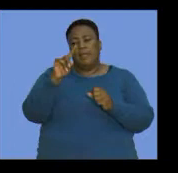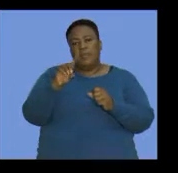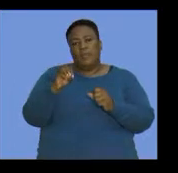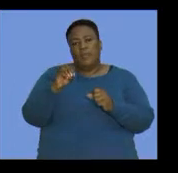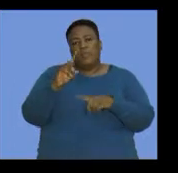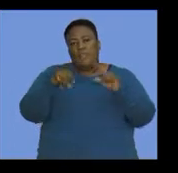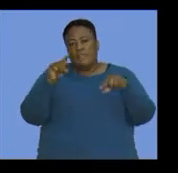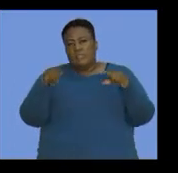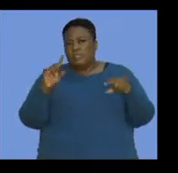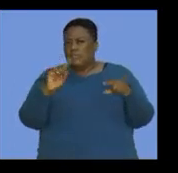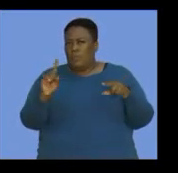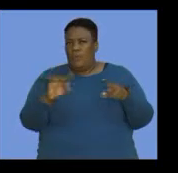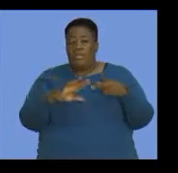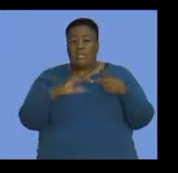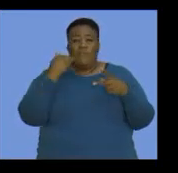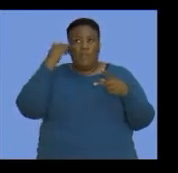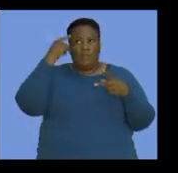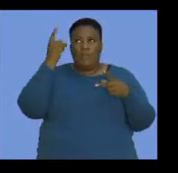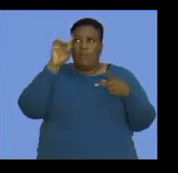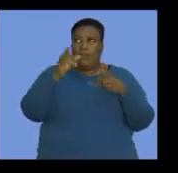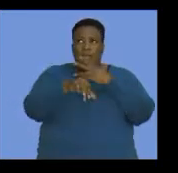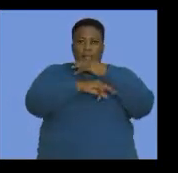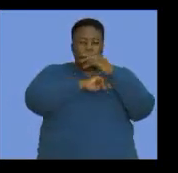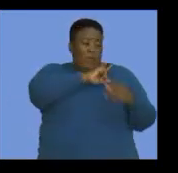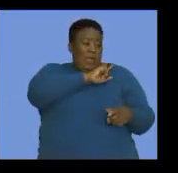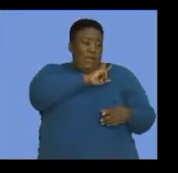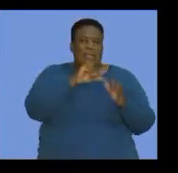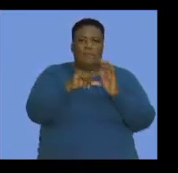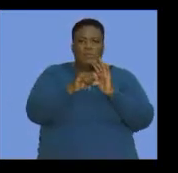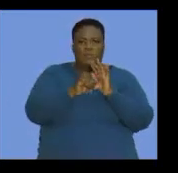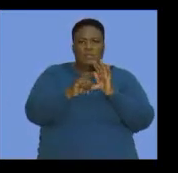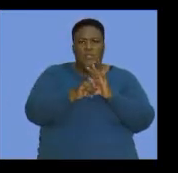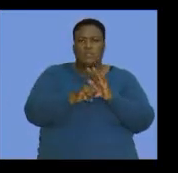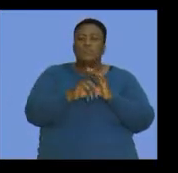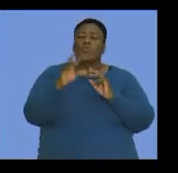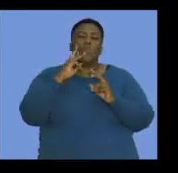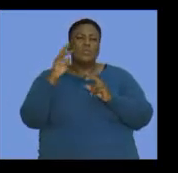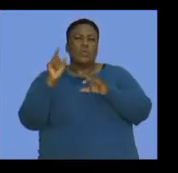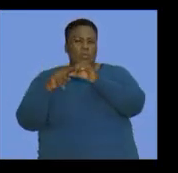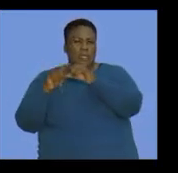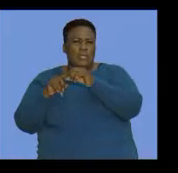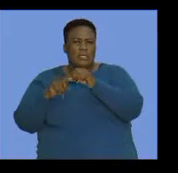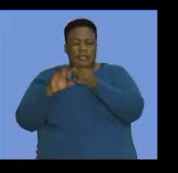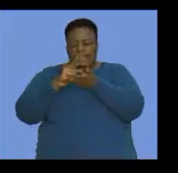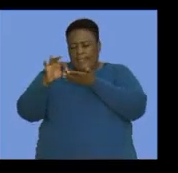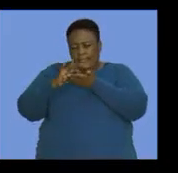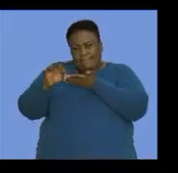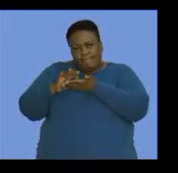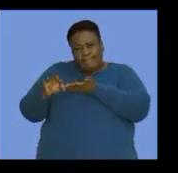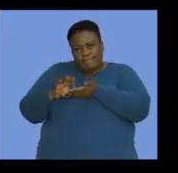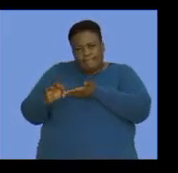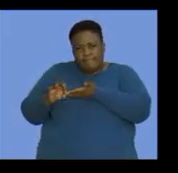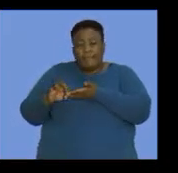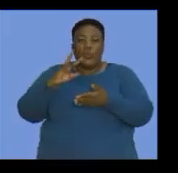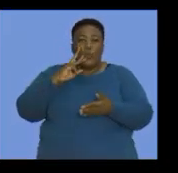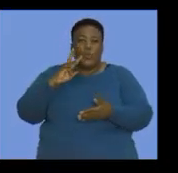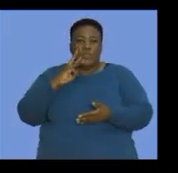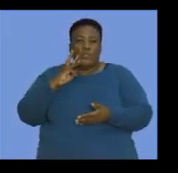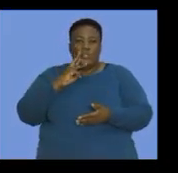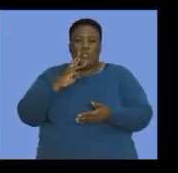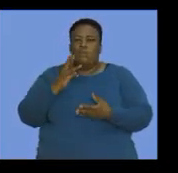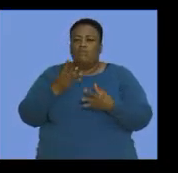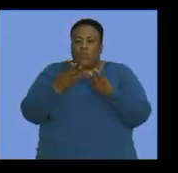so if we think about why is it important, we have water quality that is cleansed, or we have our